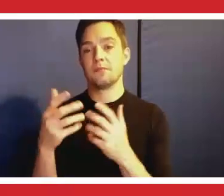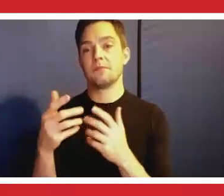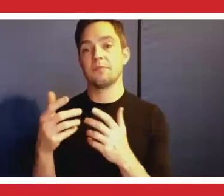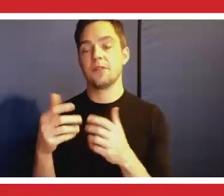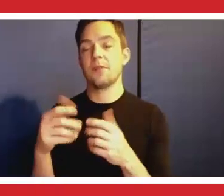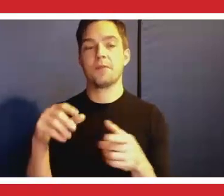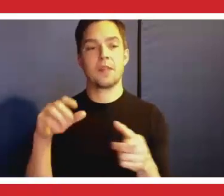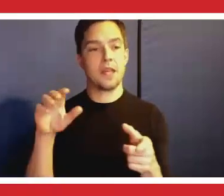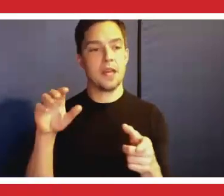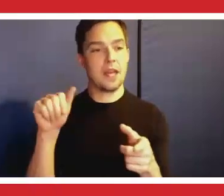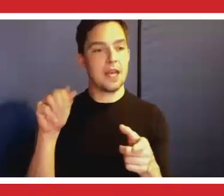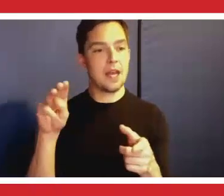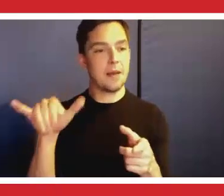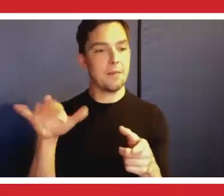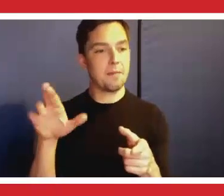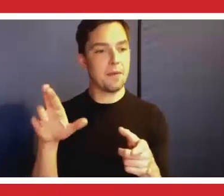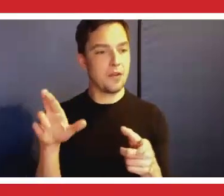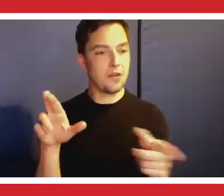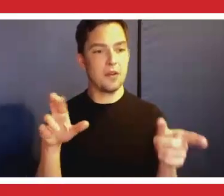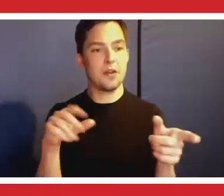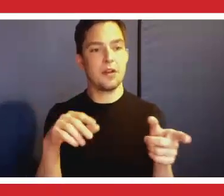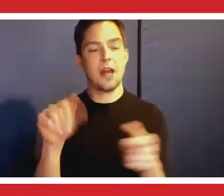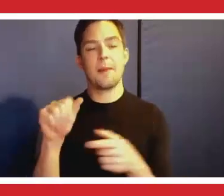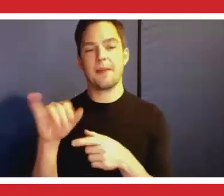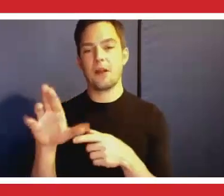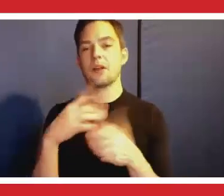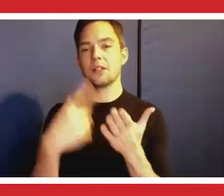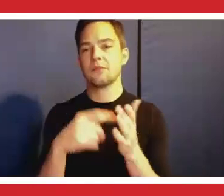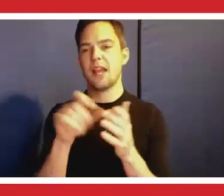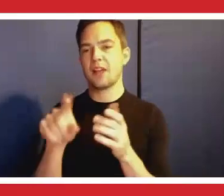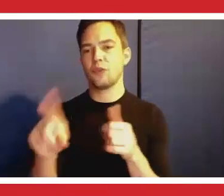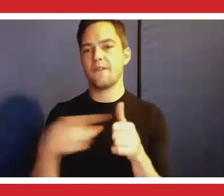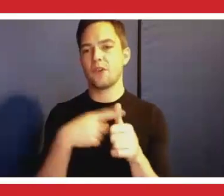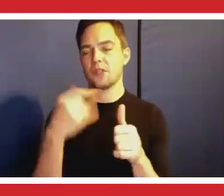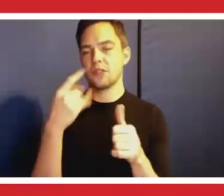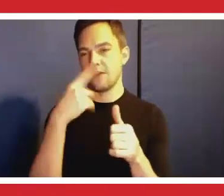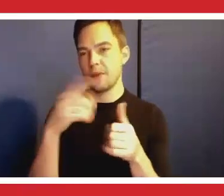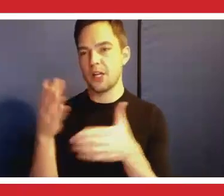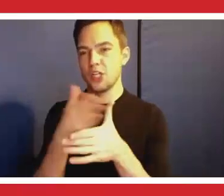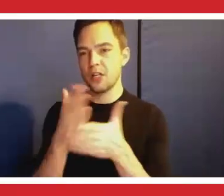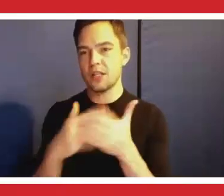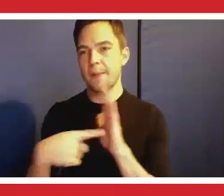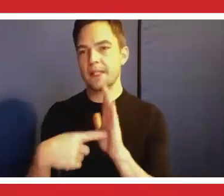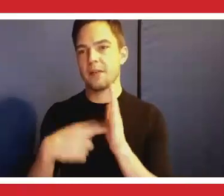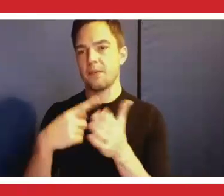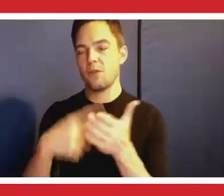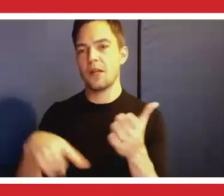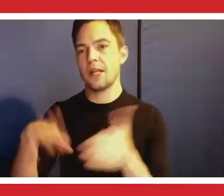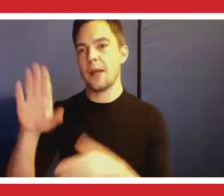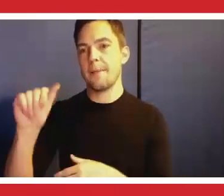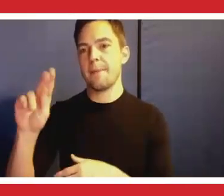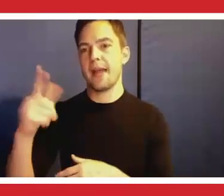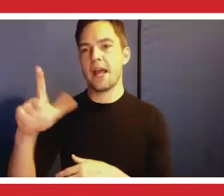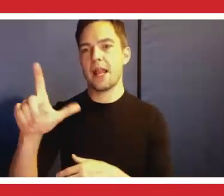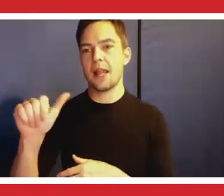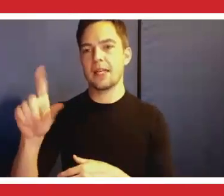to start with you if you don't mind. I'd like to ask you first if you could share some examples of what Bangladesh is doing to